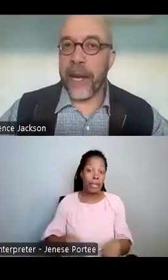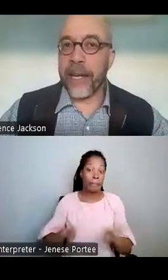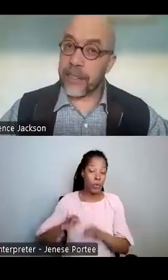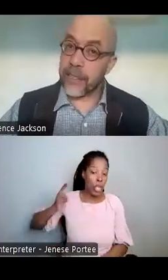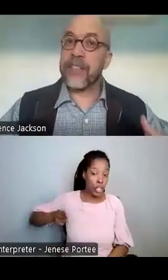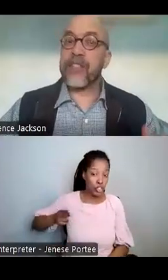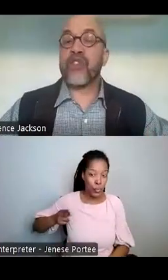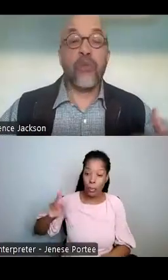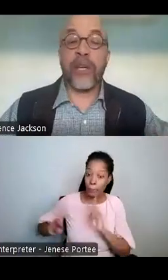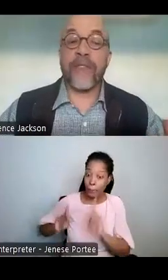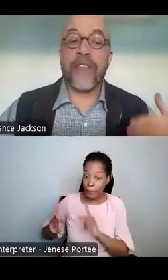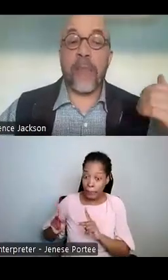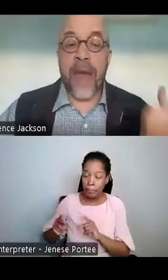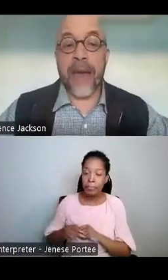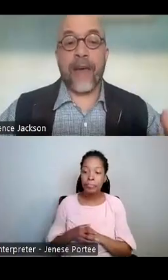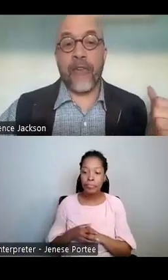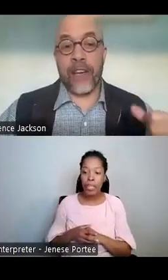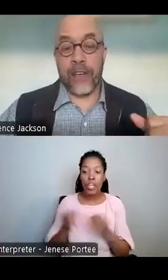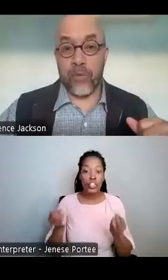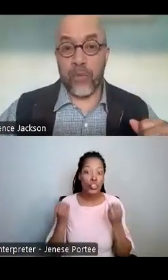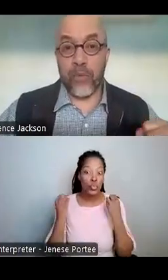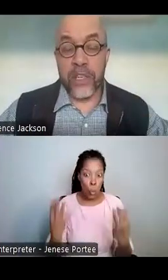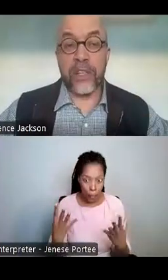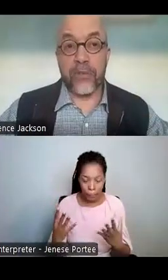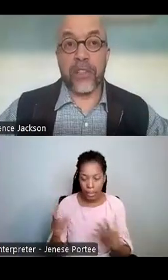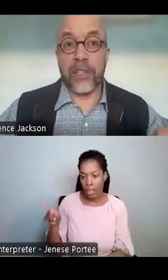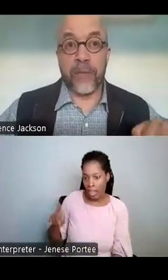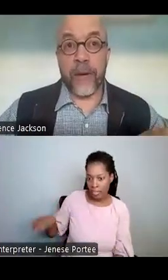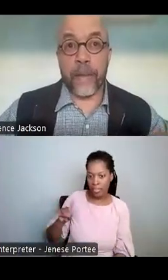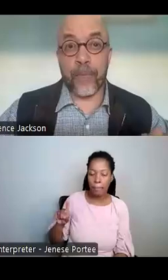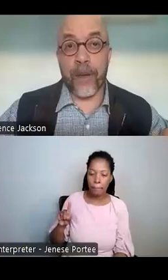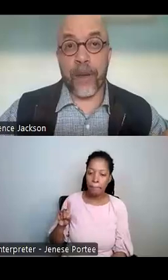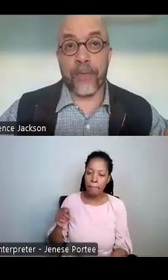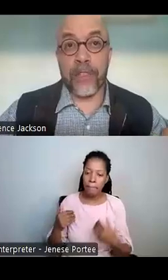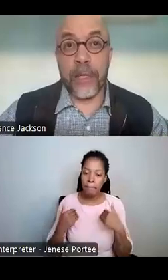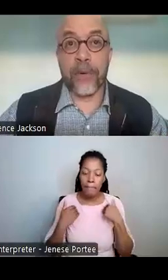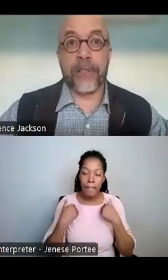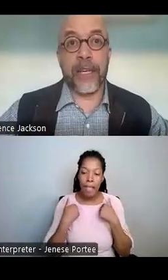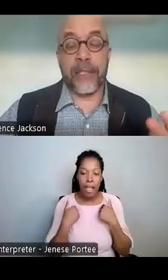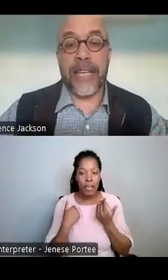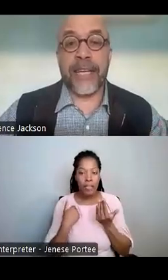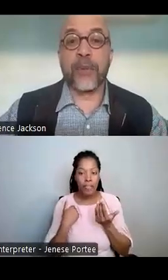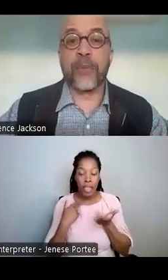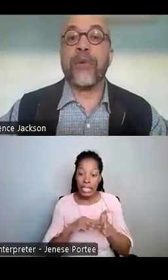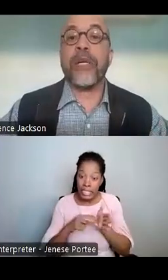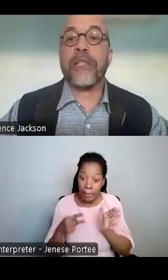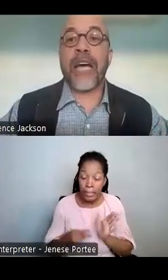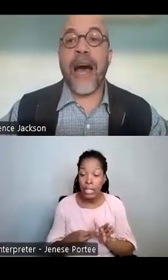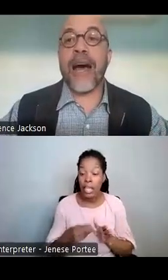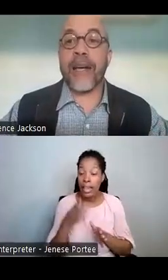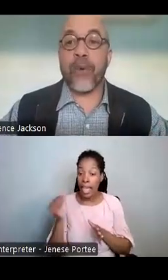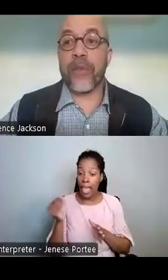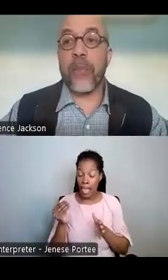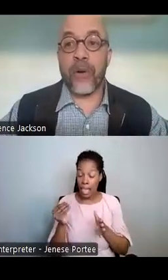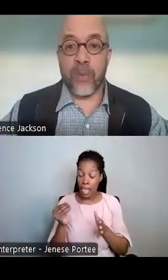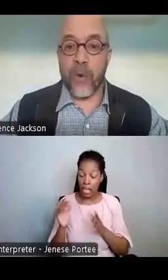might imagine, so many of them have a really, really deliberate and tangible